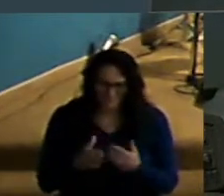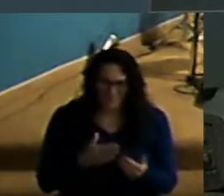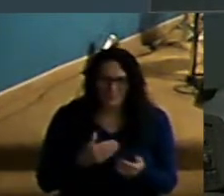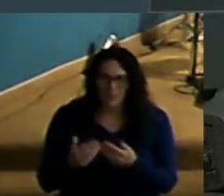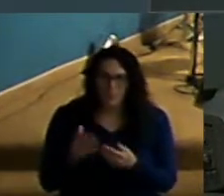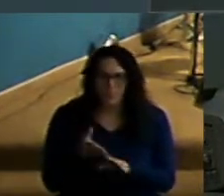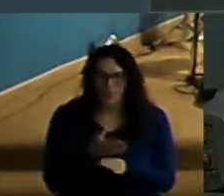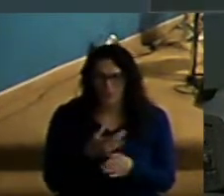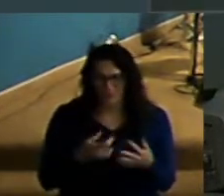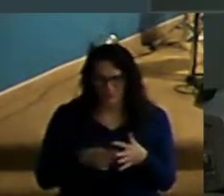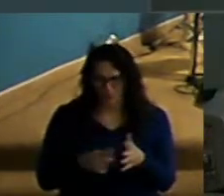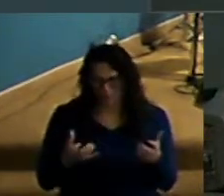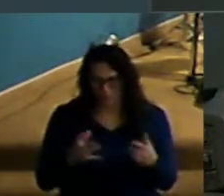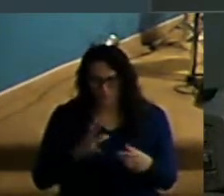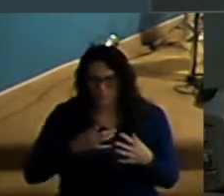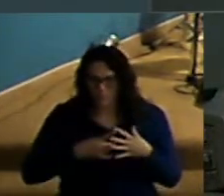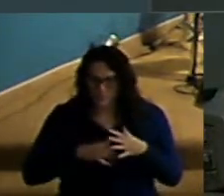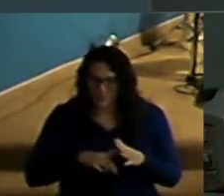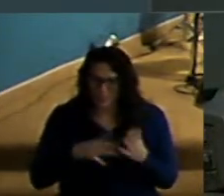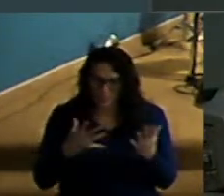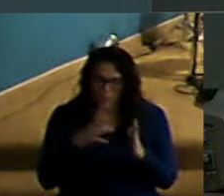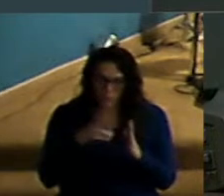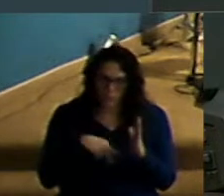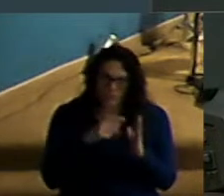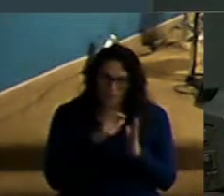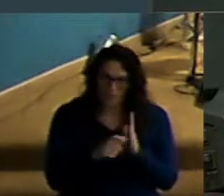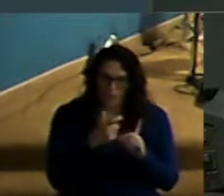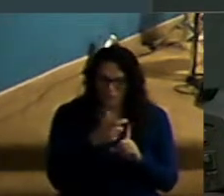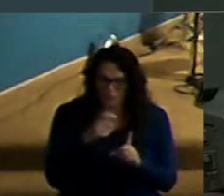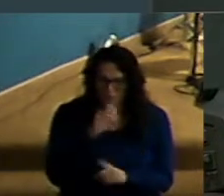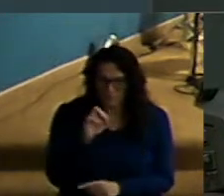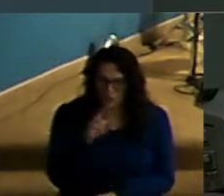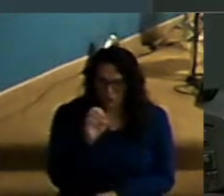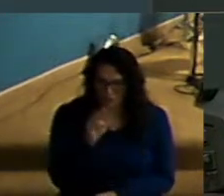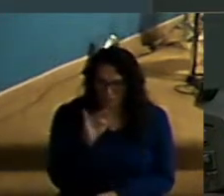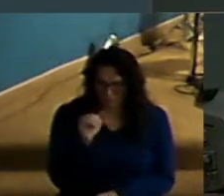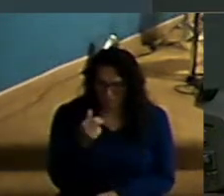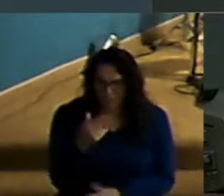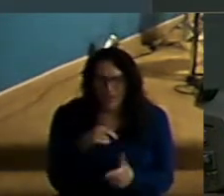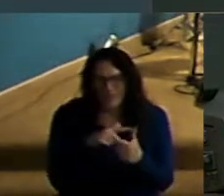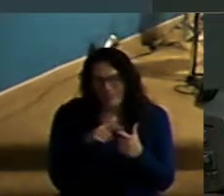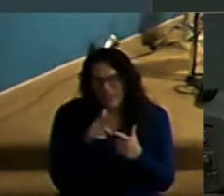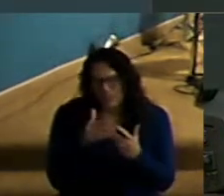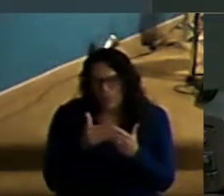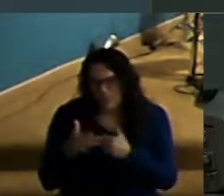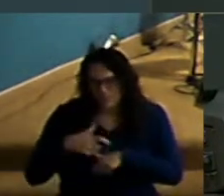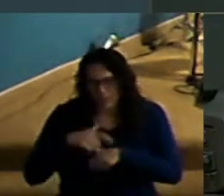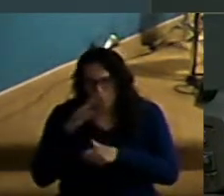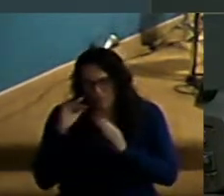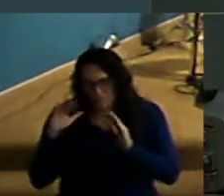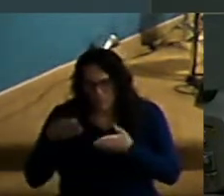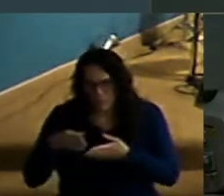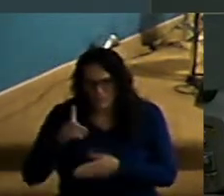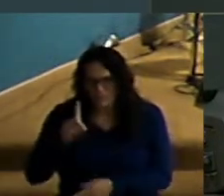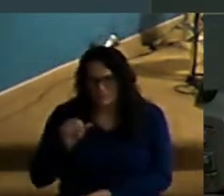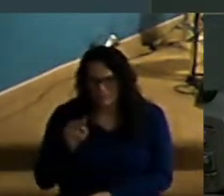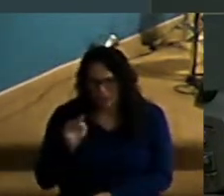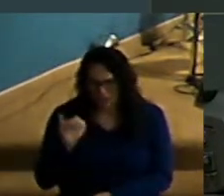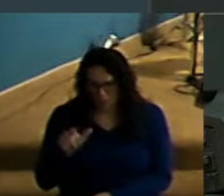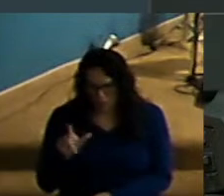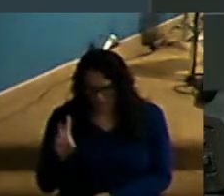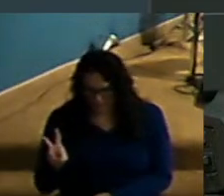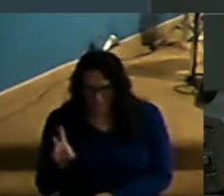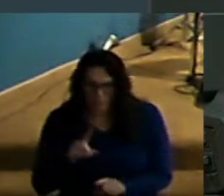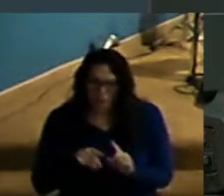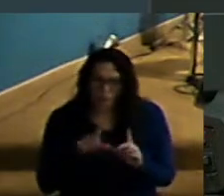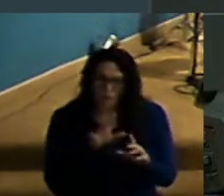to just again read that verse from Jeremiah, and then we're going to be in Daniel 6 the rest of our time. But I think it's important to hear this